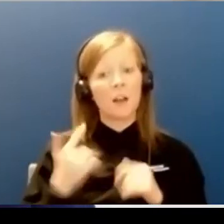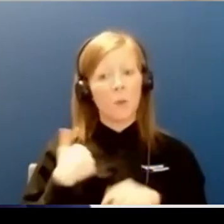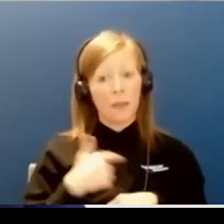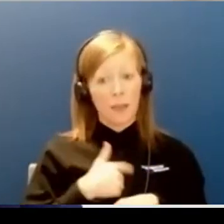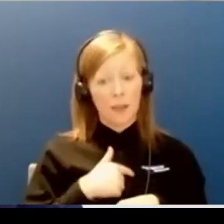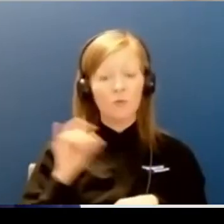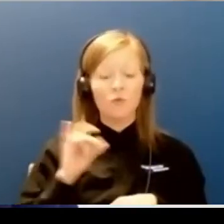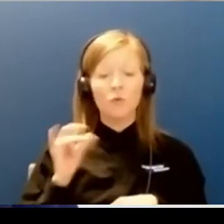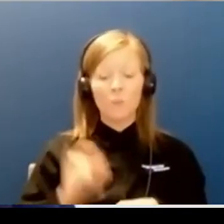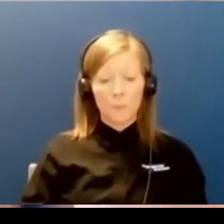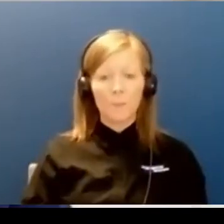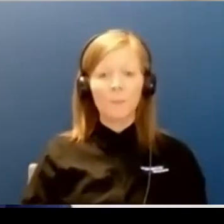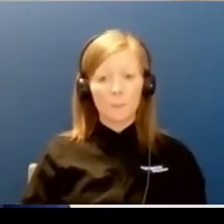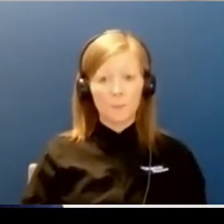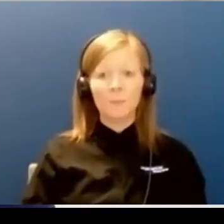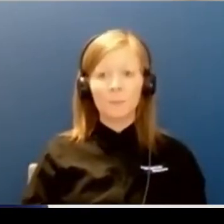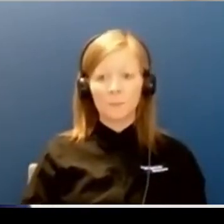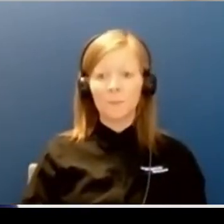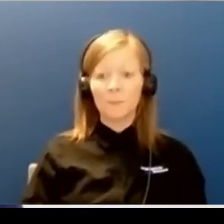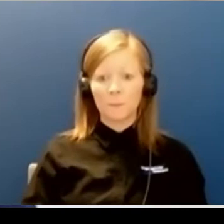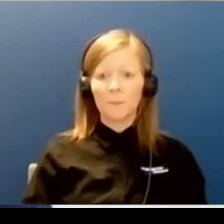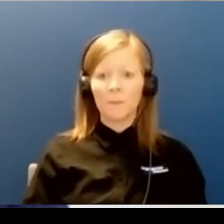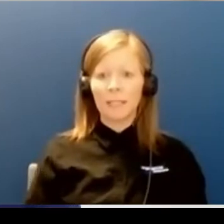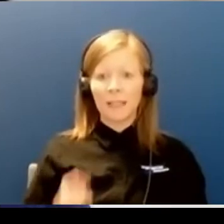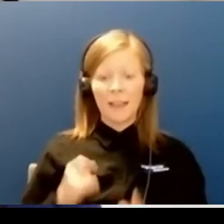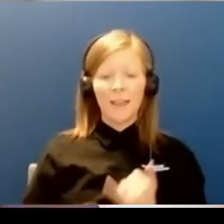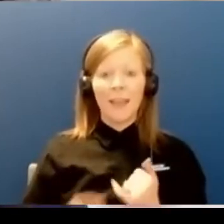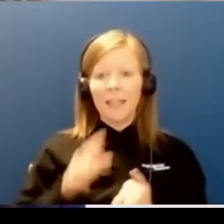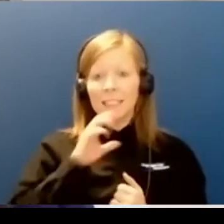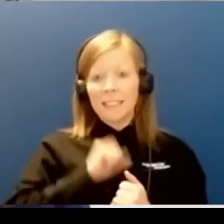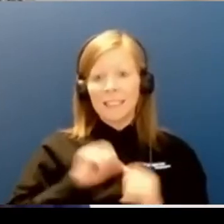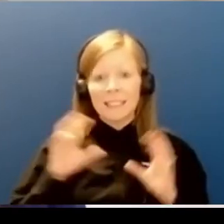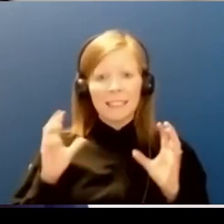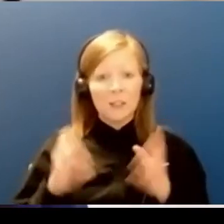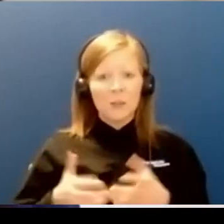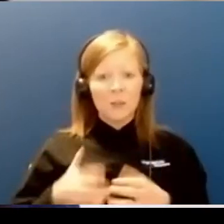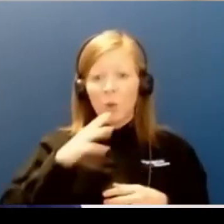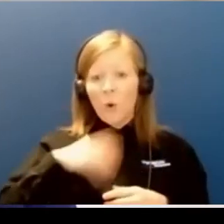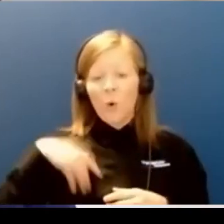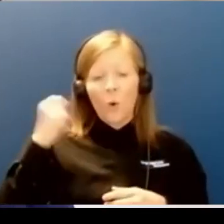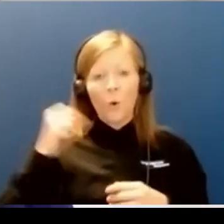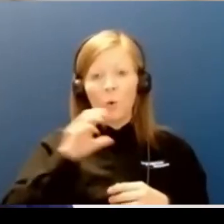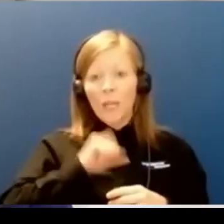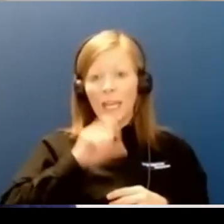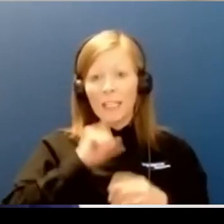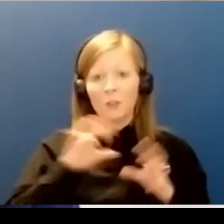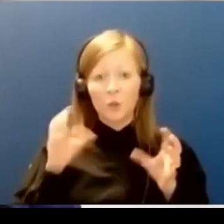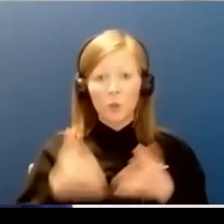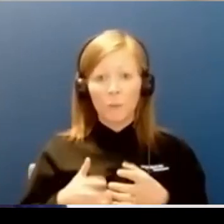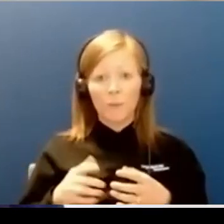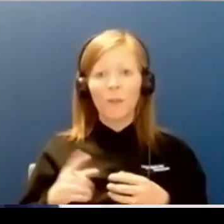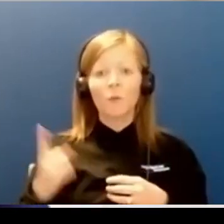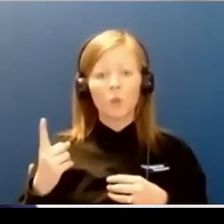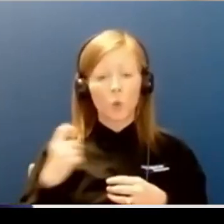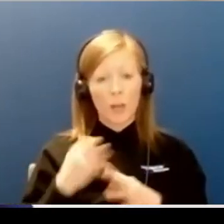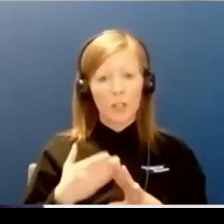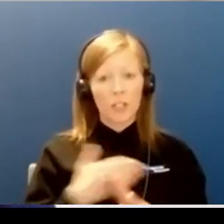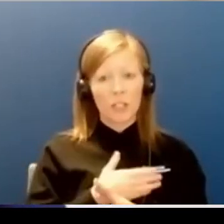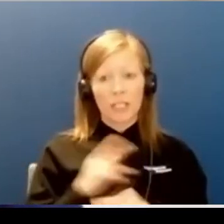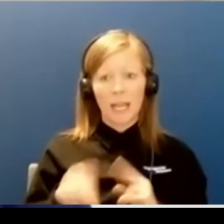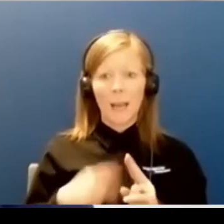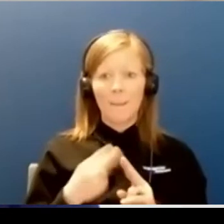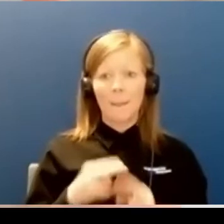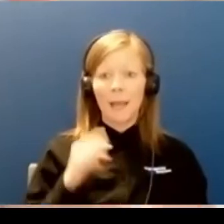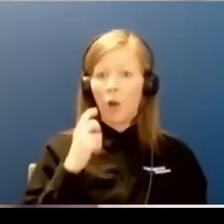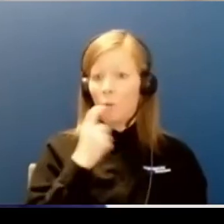questions as well. I think the last age group that we'd like to touch on is the older age group. And there was a question previously about braces. And we had a